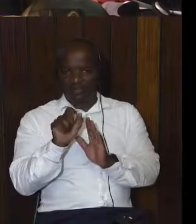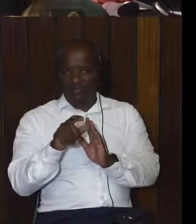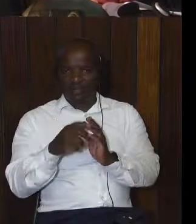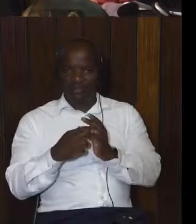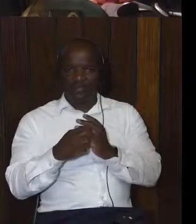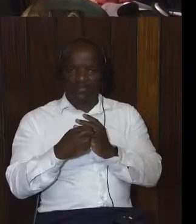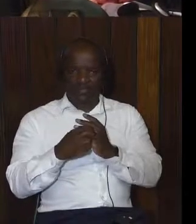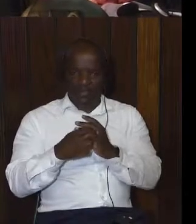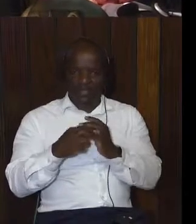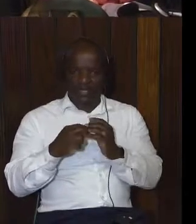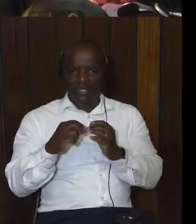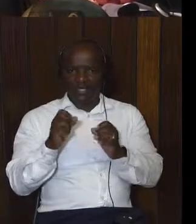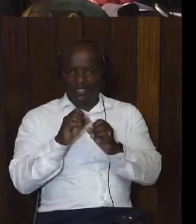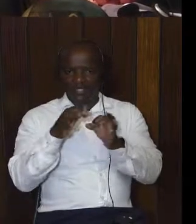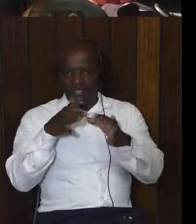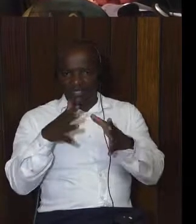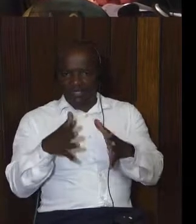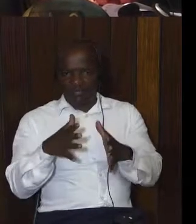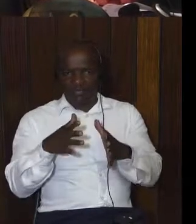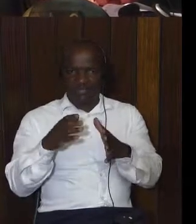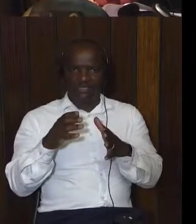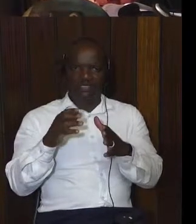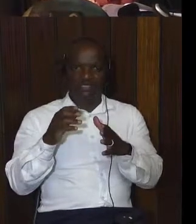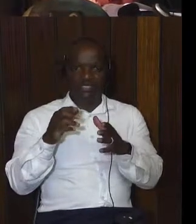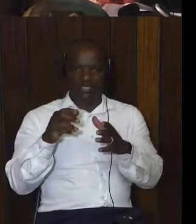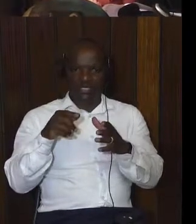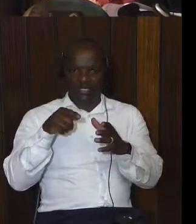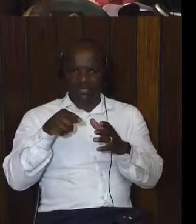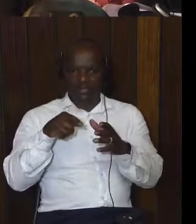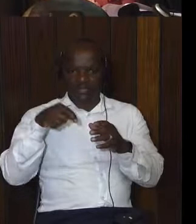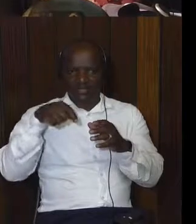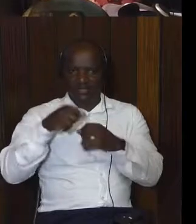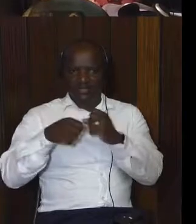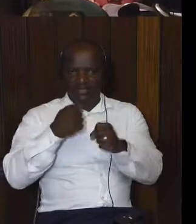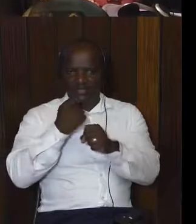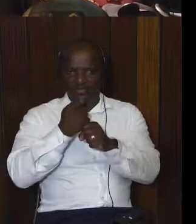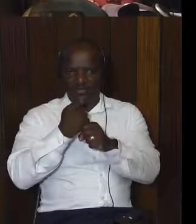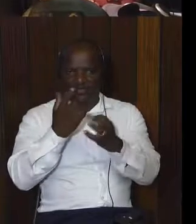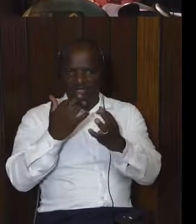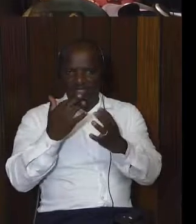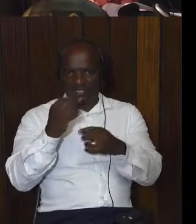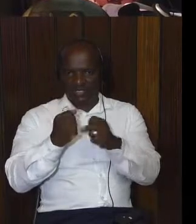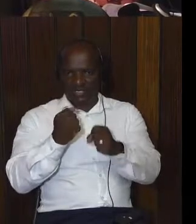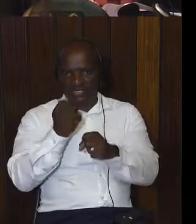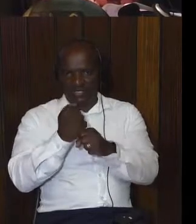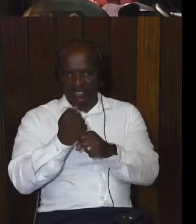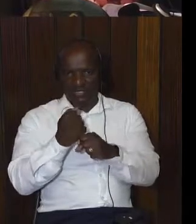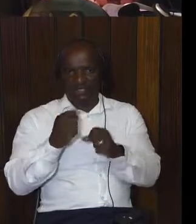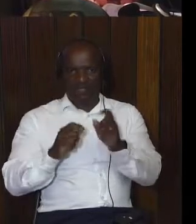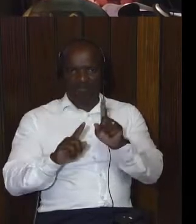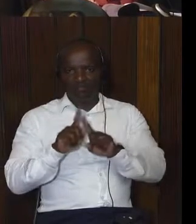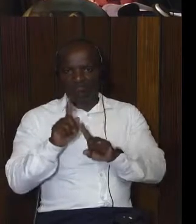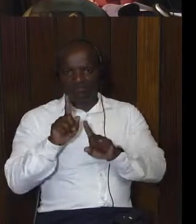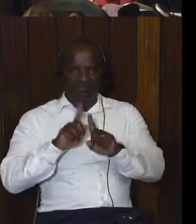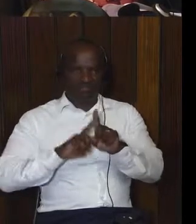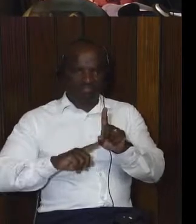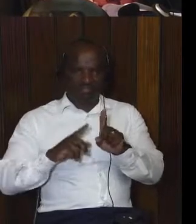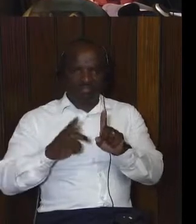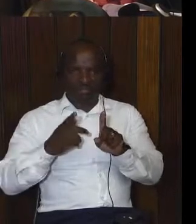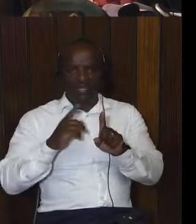Chairperson and the MEC will then commence in this new financial year. I think that summarizes in the main the